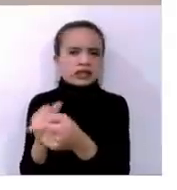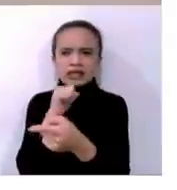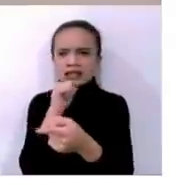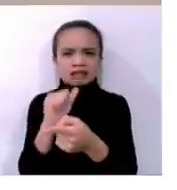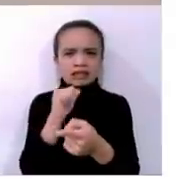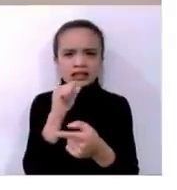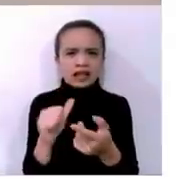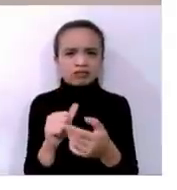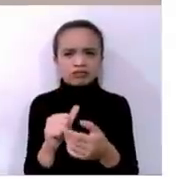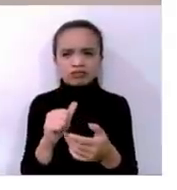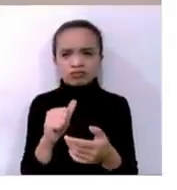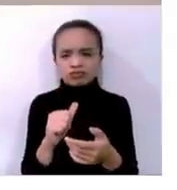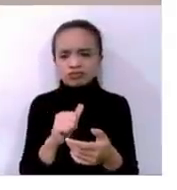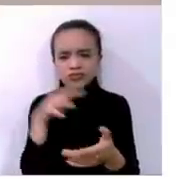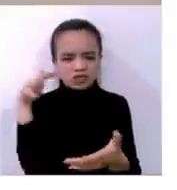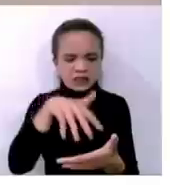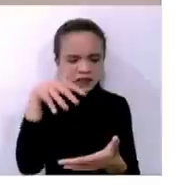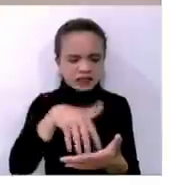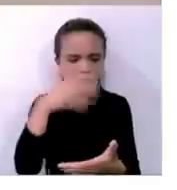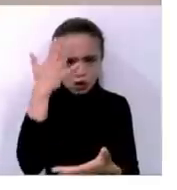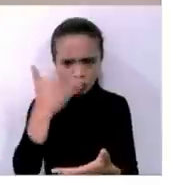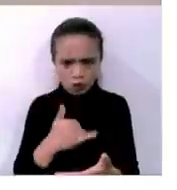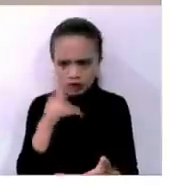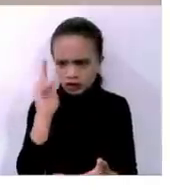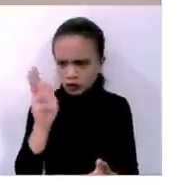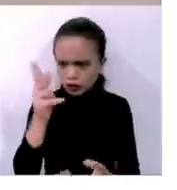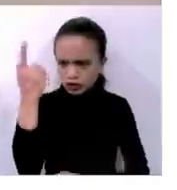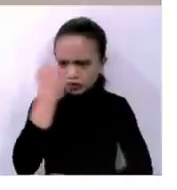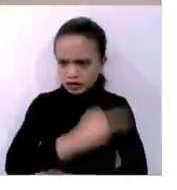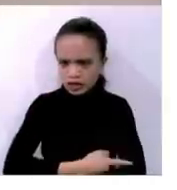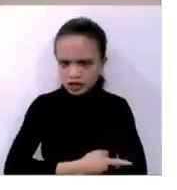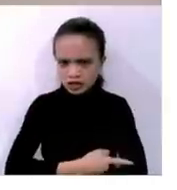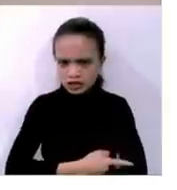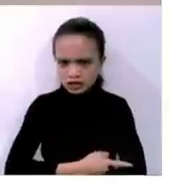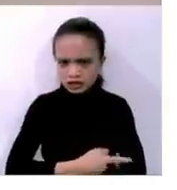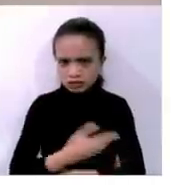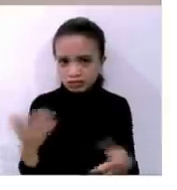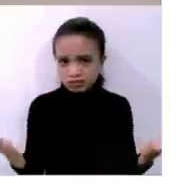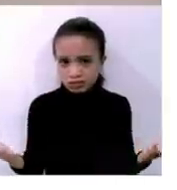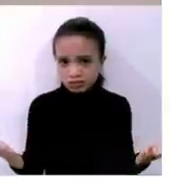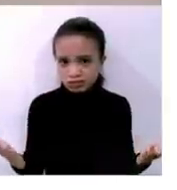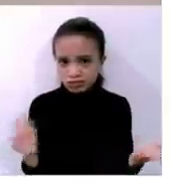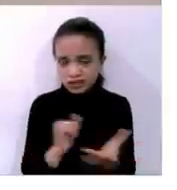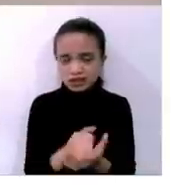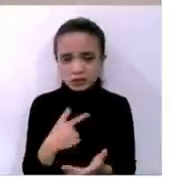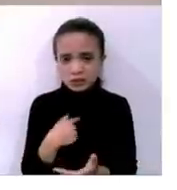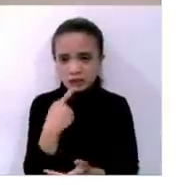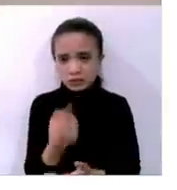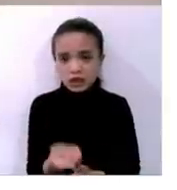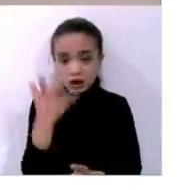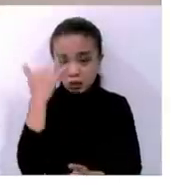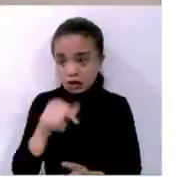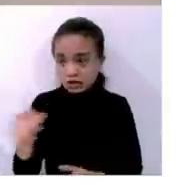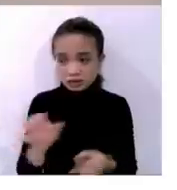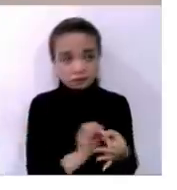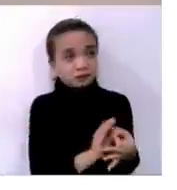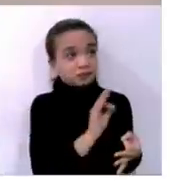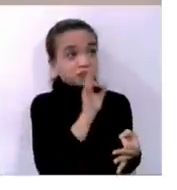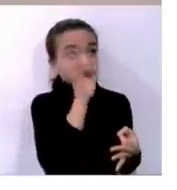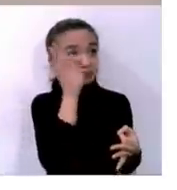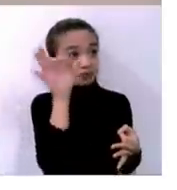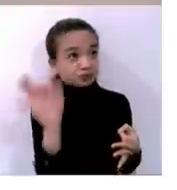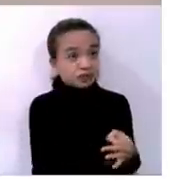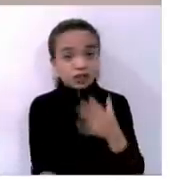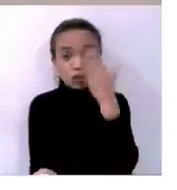time studying it. And why did it take her 30 days to release it? Precisely that I'm saying, because she delayed it so that